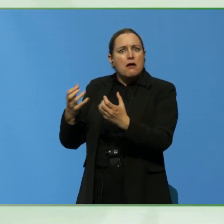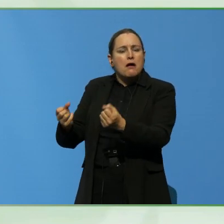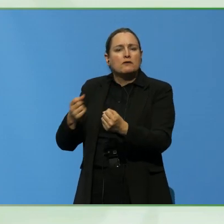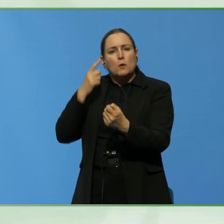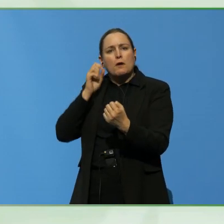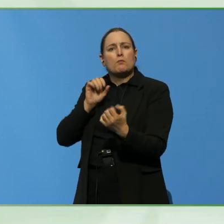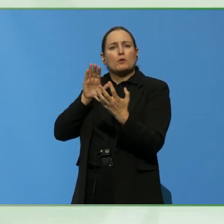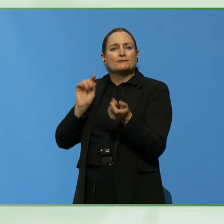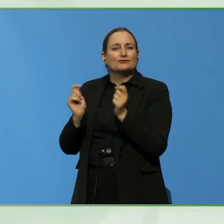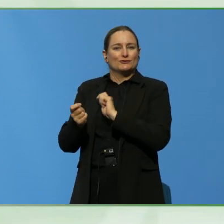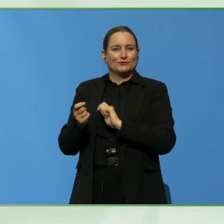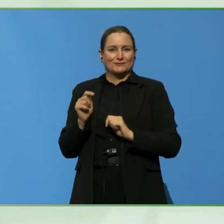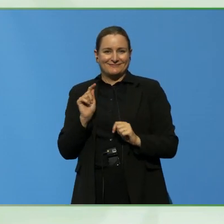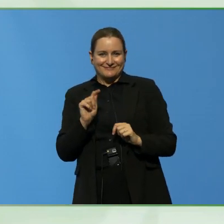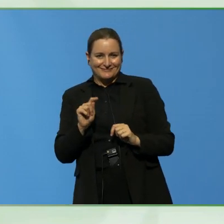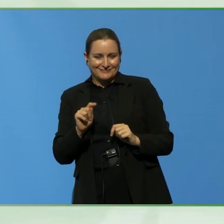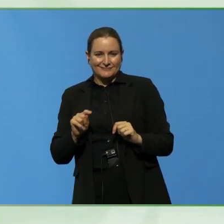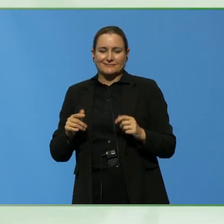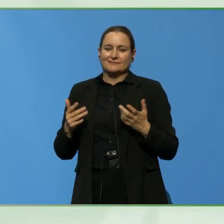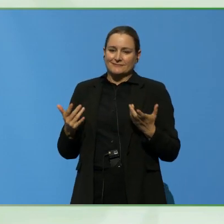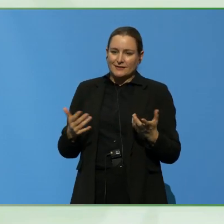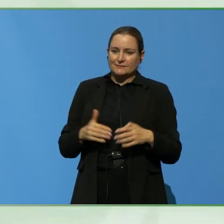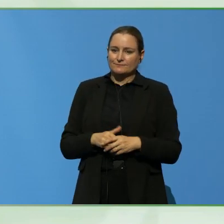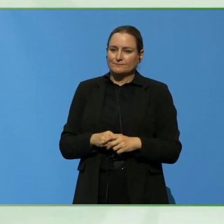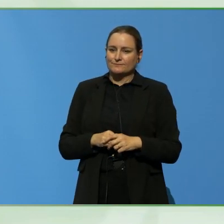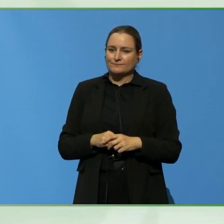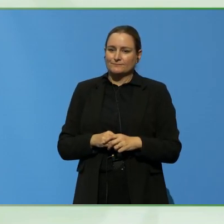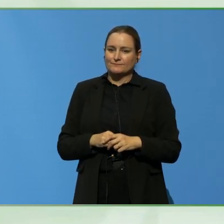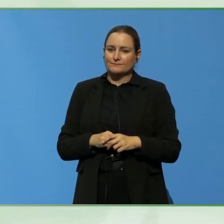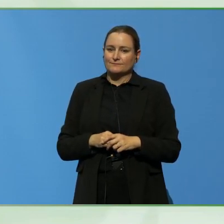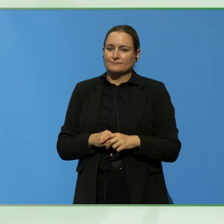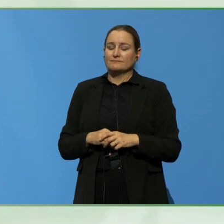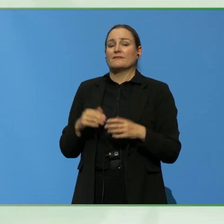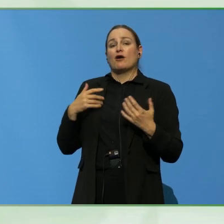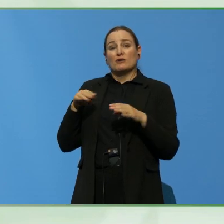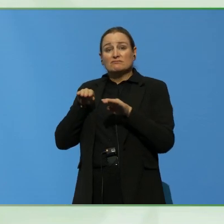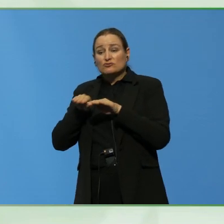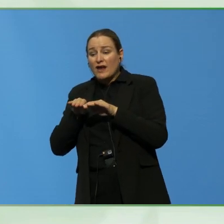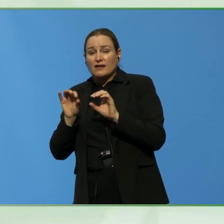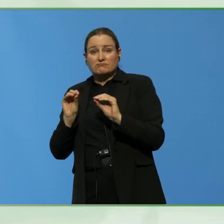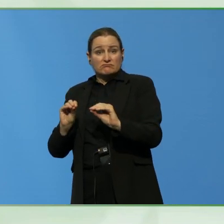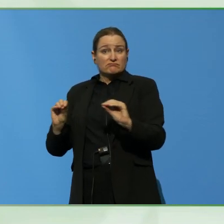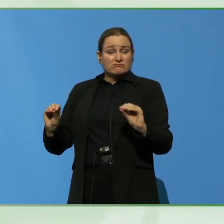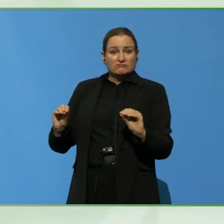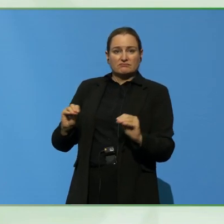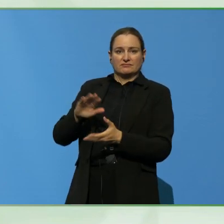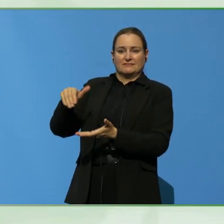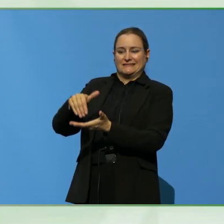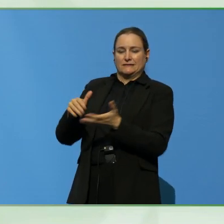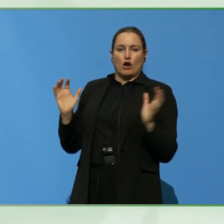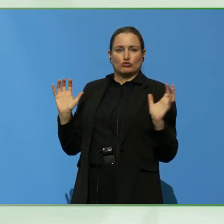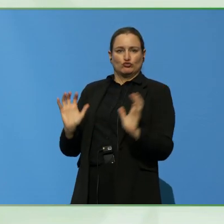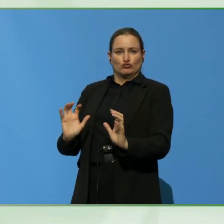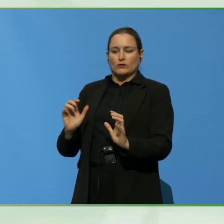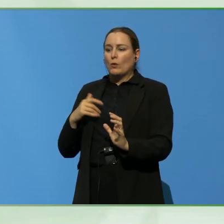we organize to the people and for our